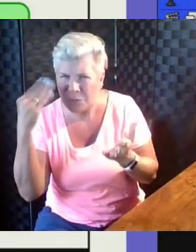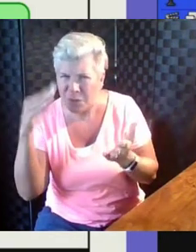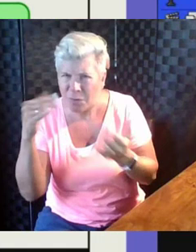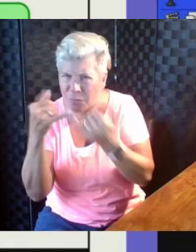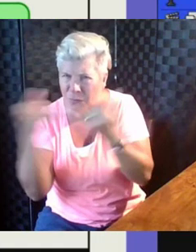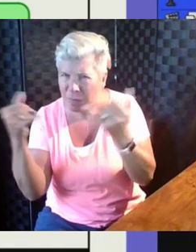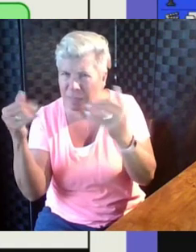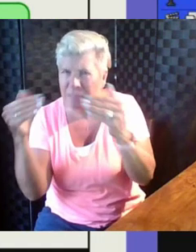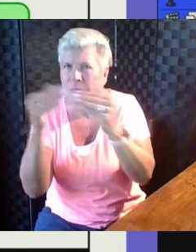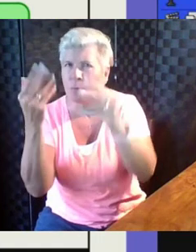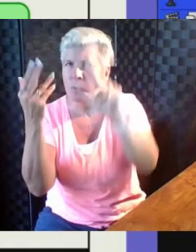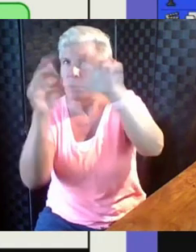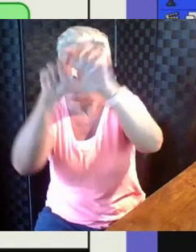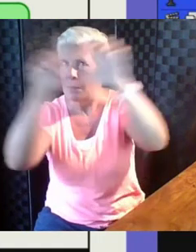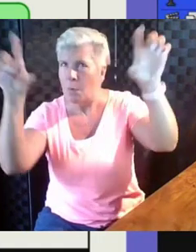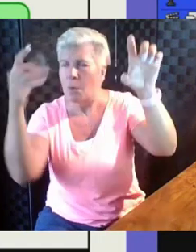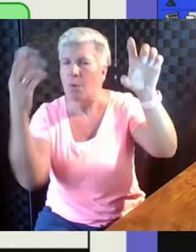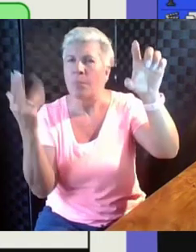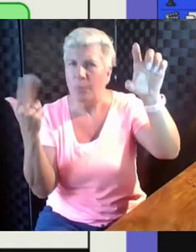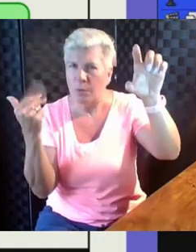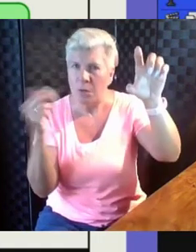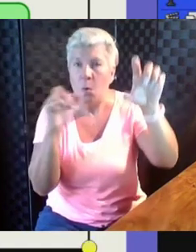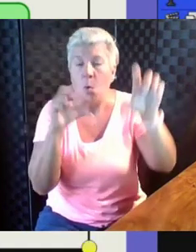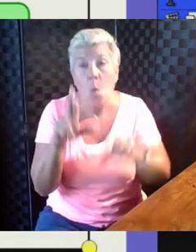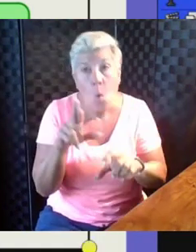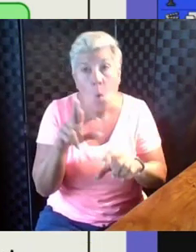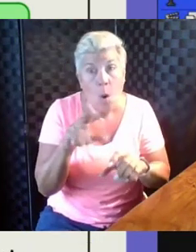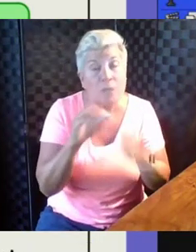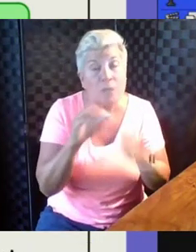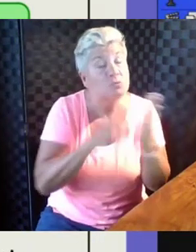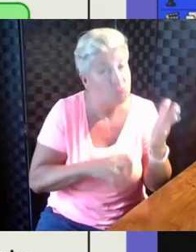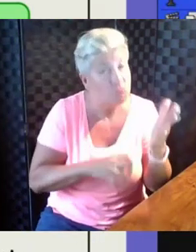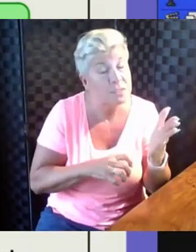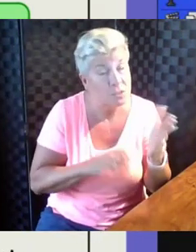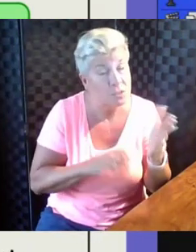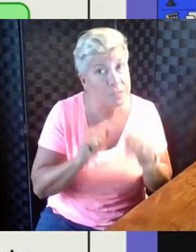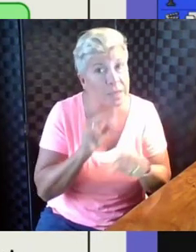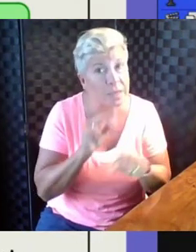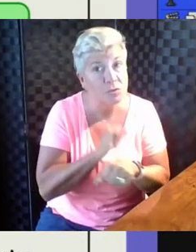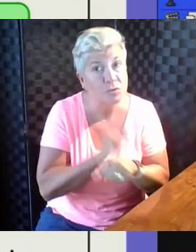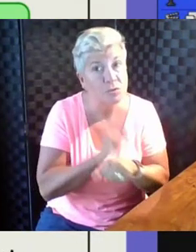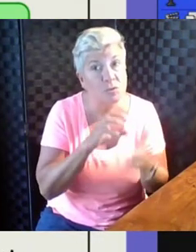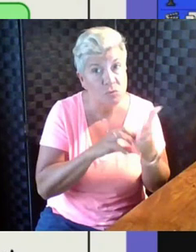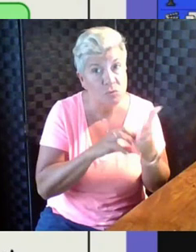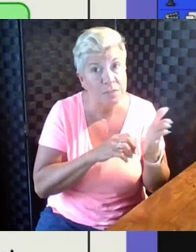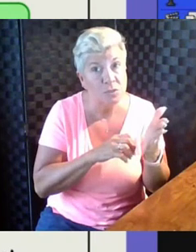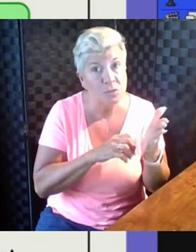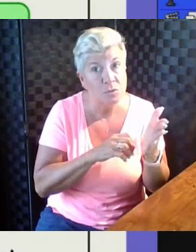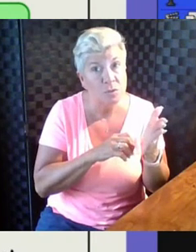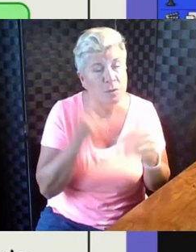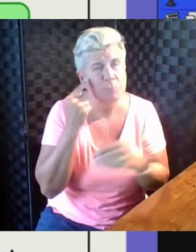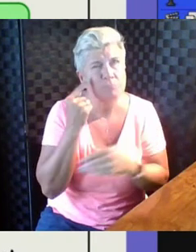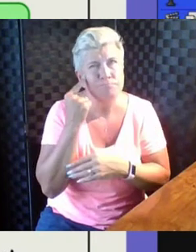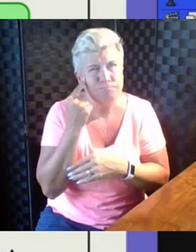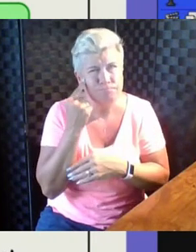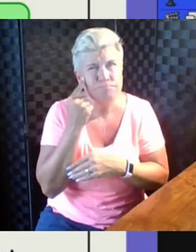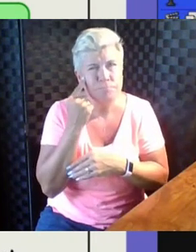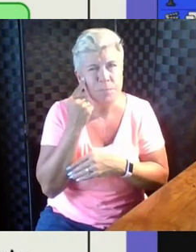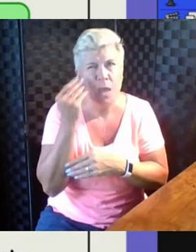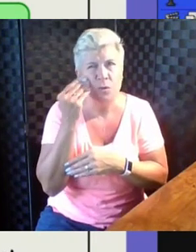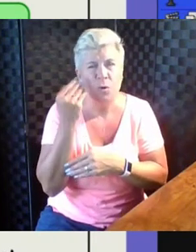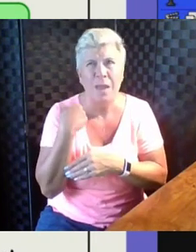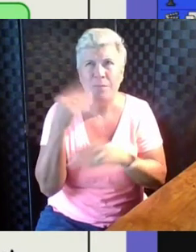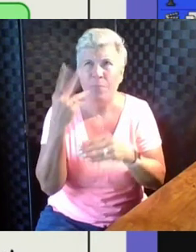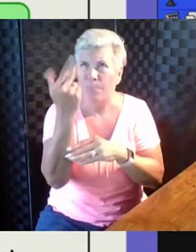my whole, 13? Or we could use subtraction. We could think, okay, I know I